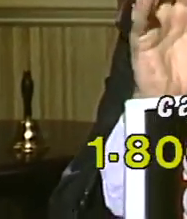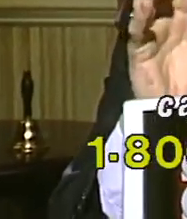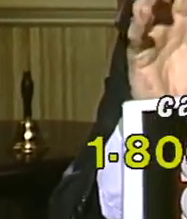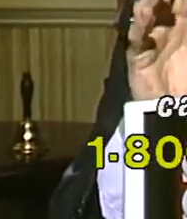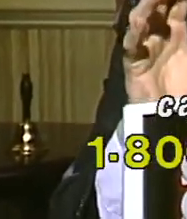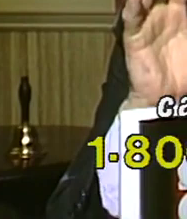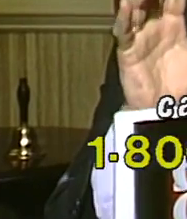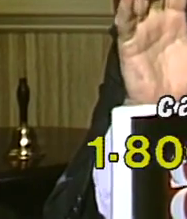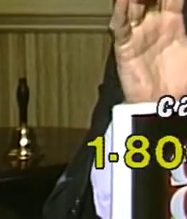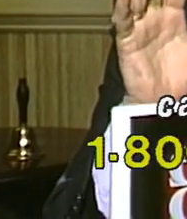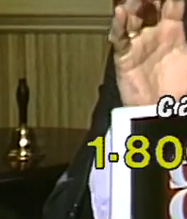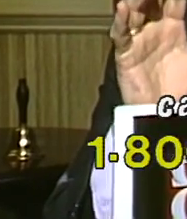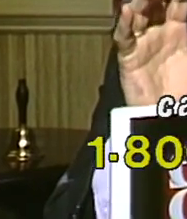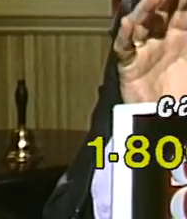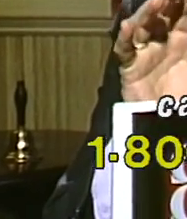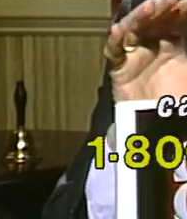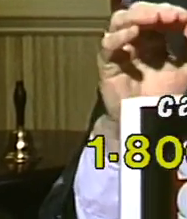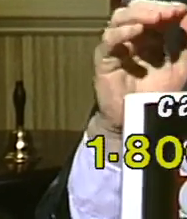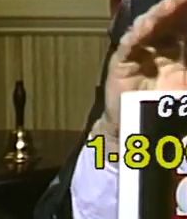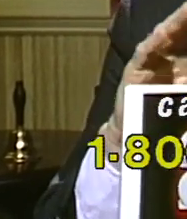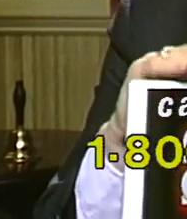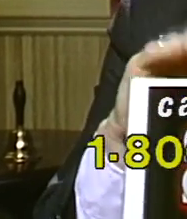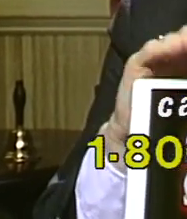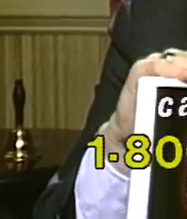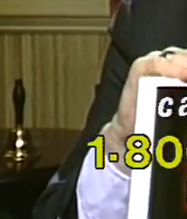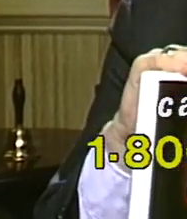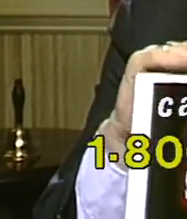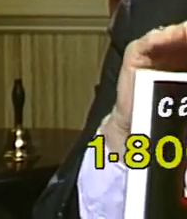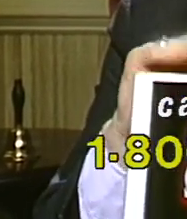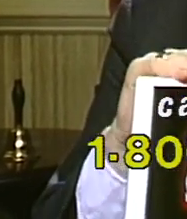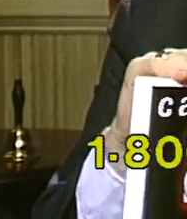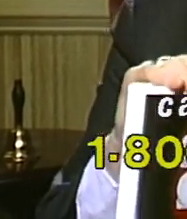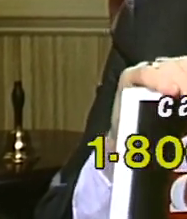pledging $10 or more monthly to this ministry, I'll send you this